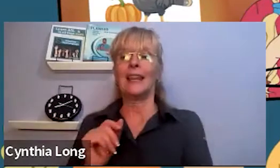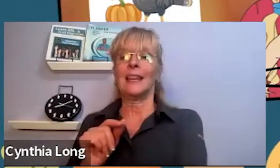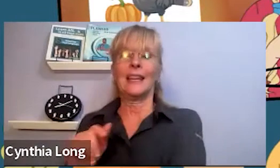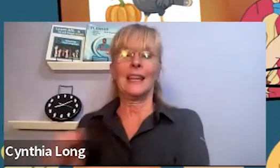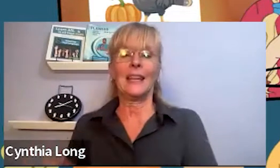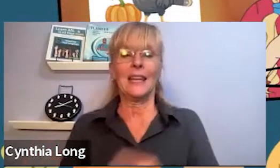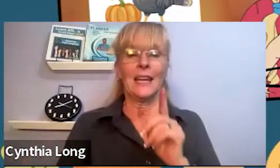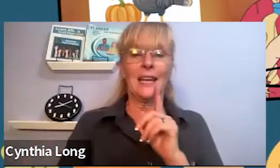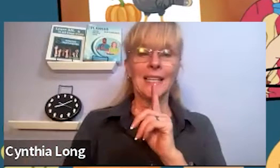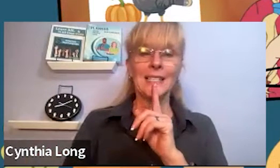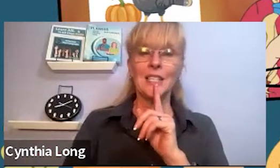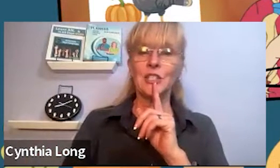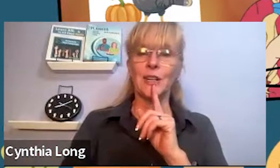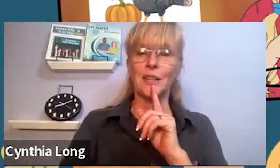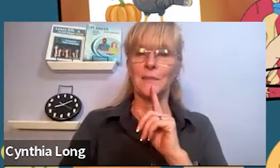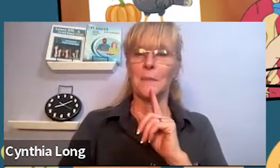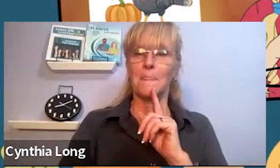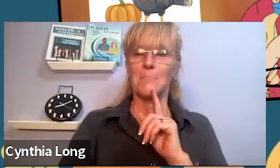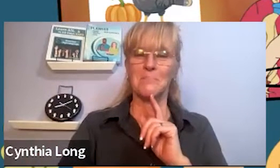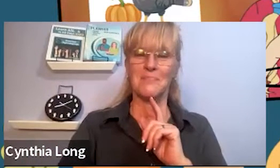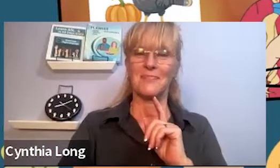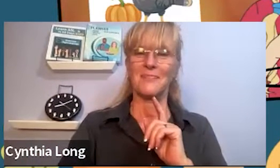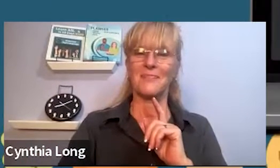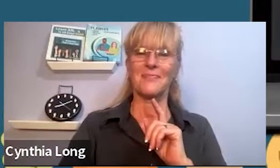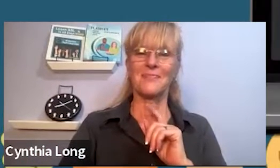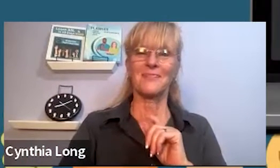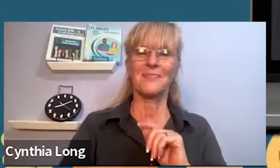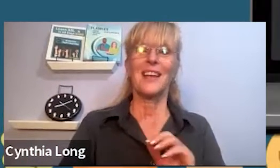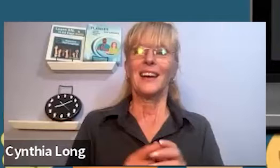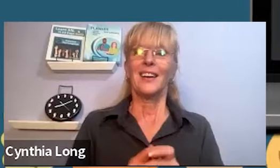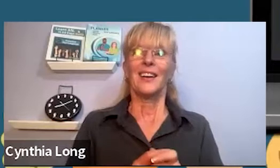And let's get started.